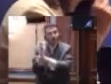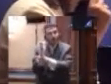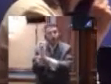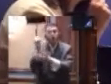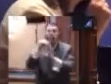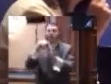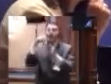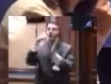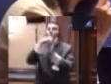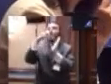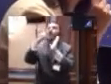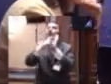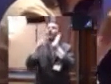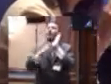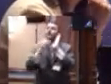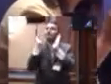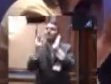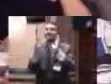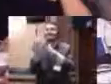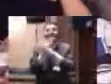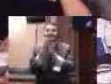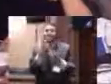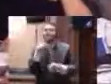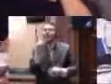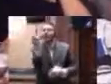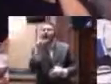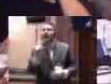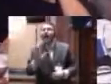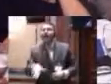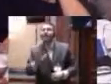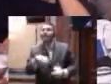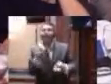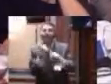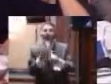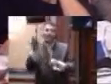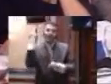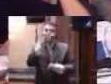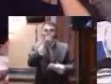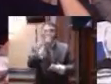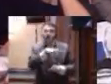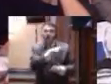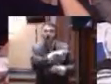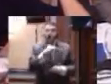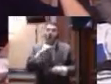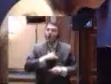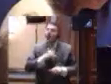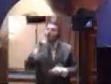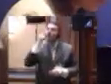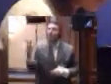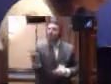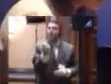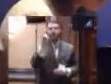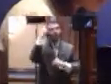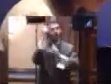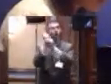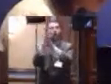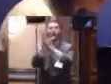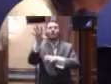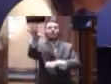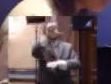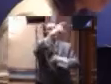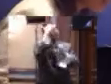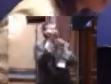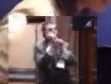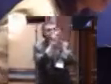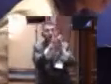government can justly claim authority unless it is based on the will of the people. So it was to ensure that the people participated in